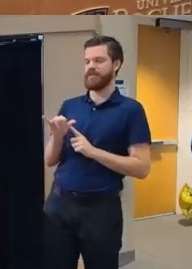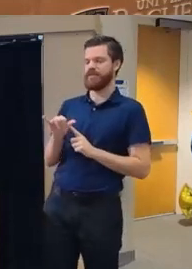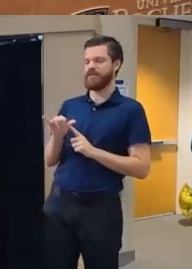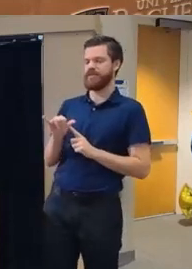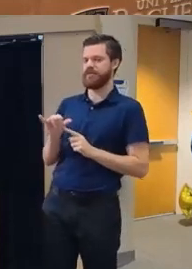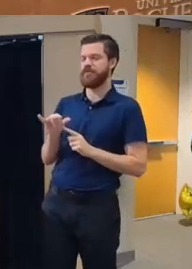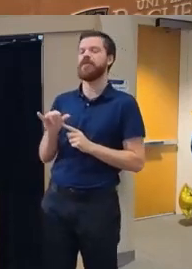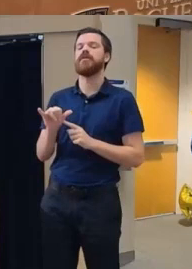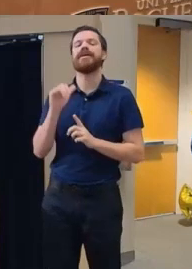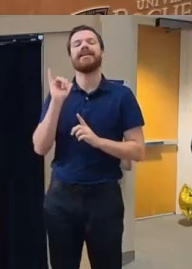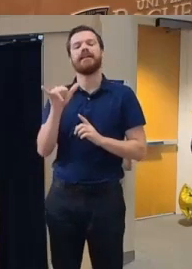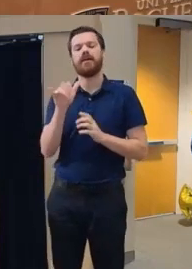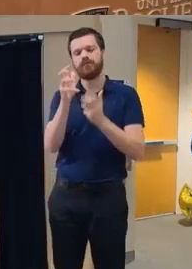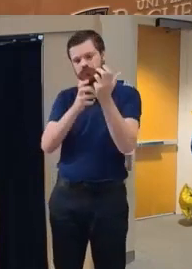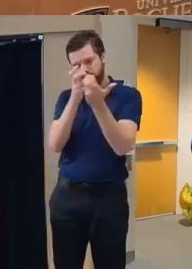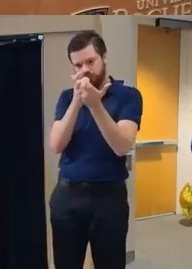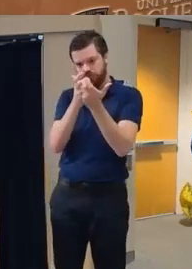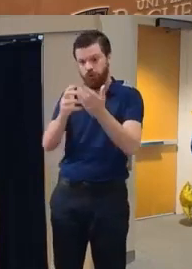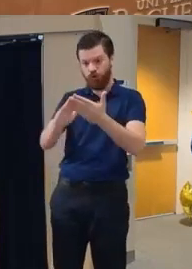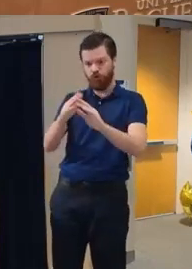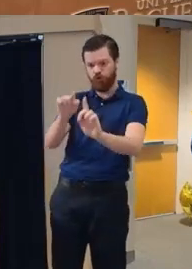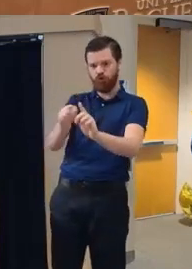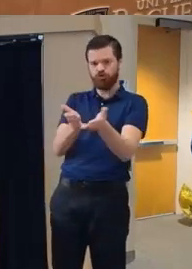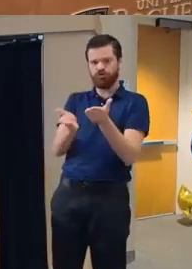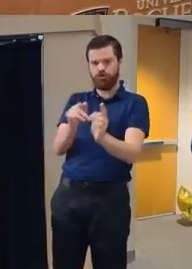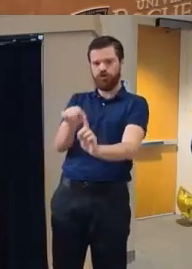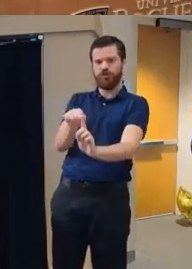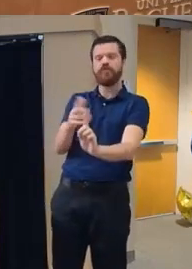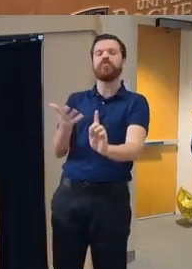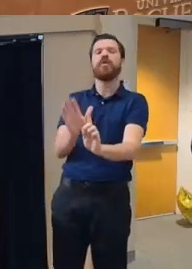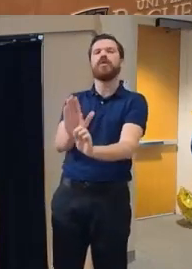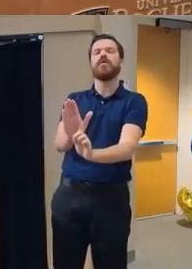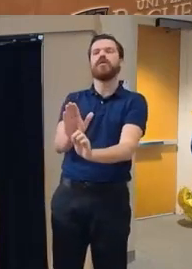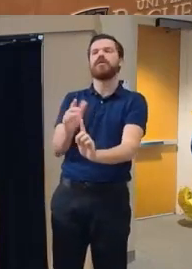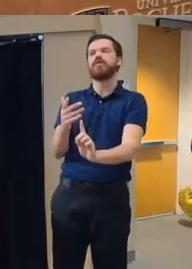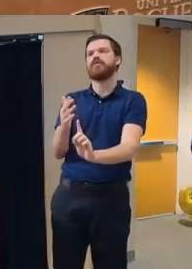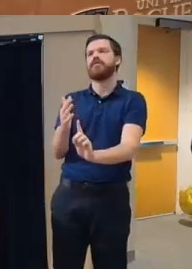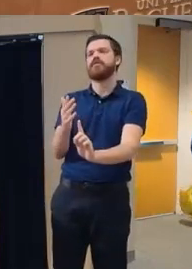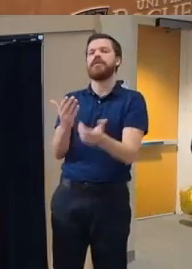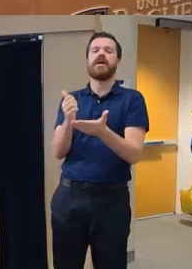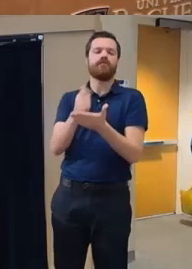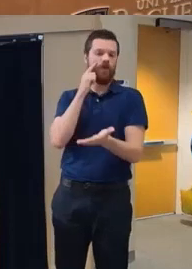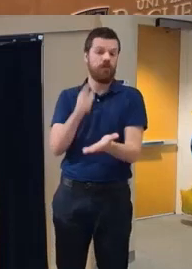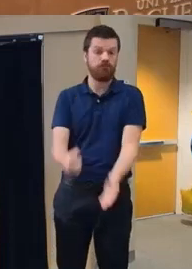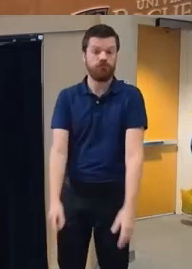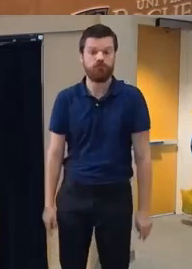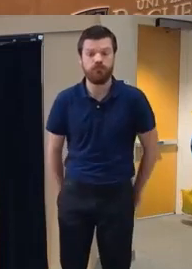into consideration the community that's being served and what would be helpful for